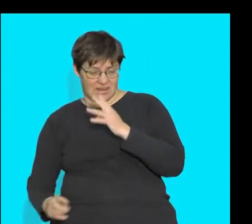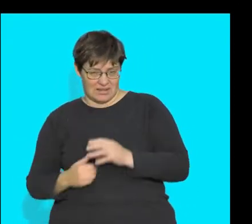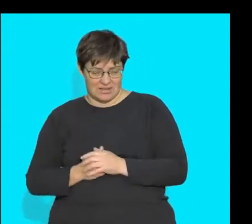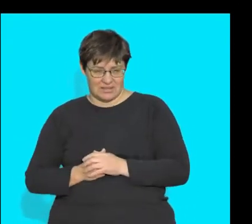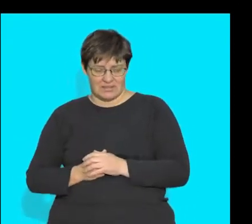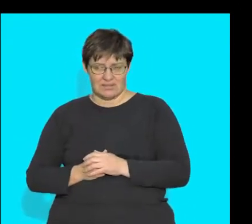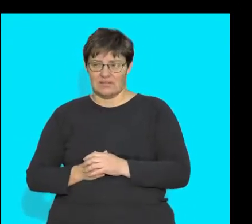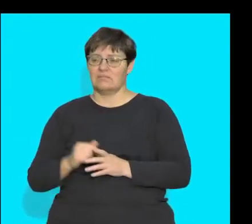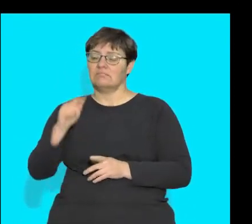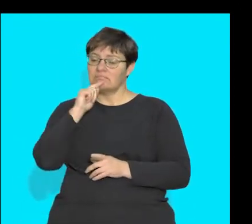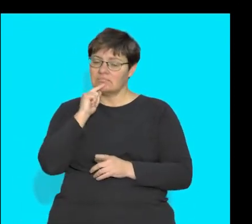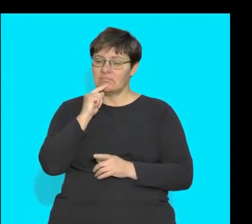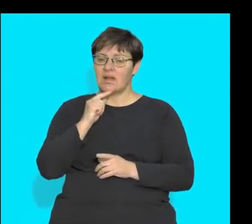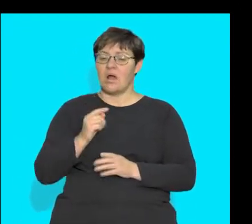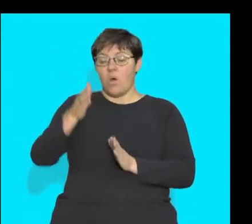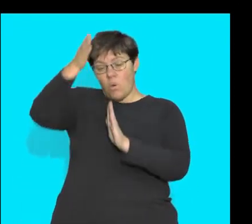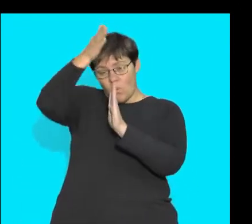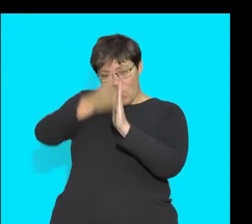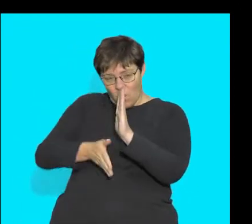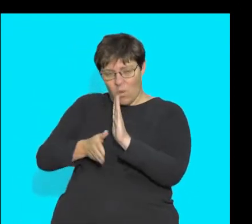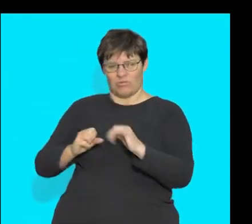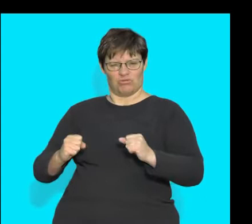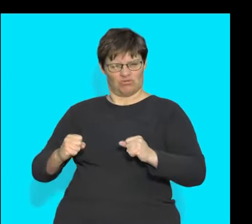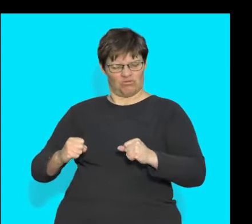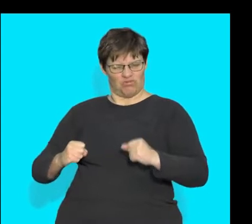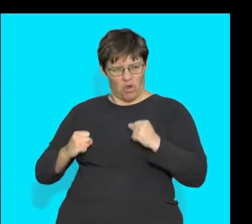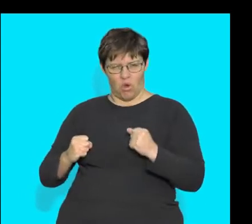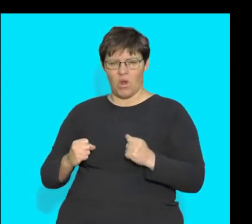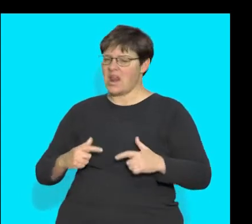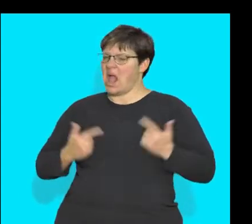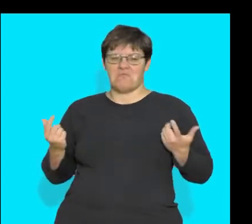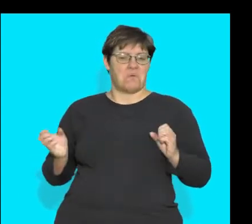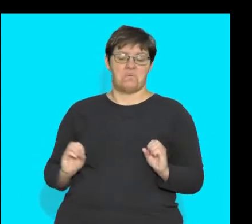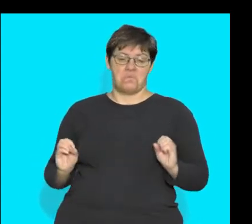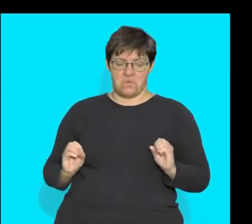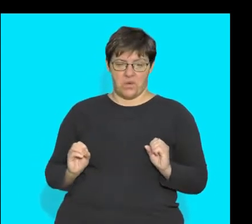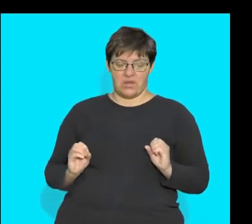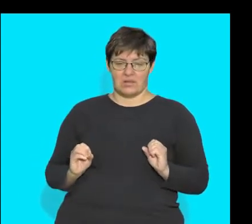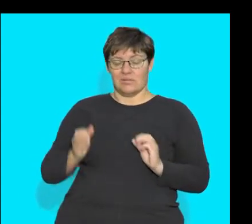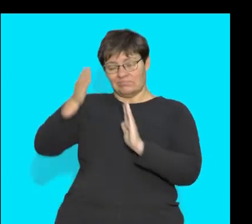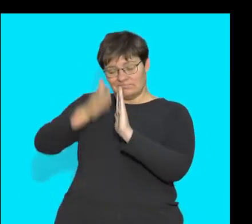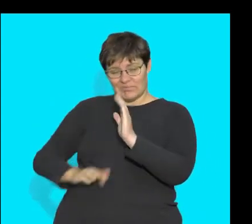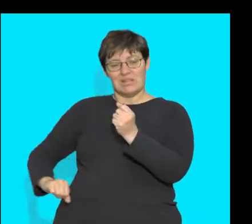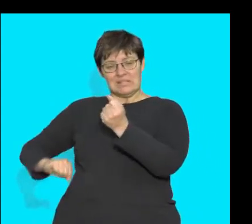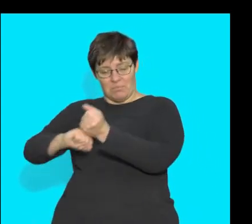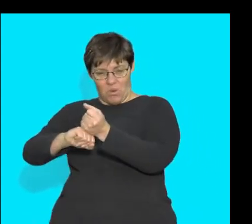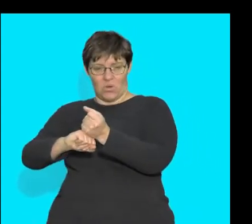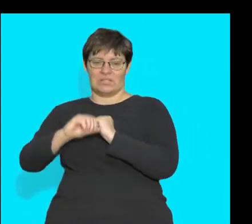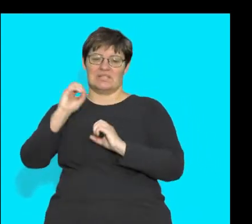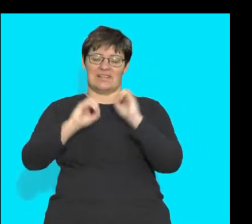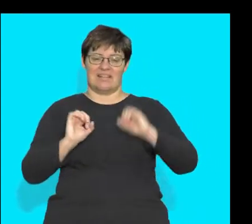we have the cell wall, nice and strong, non-living, to be able to support the